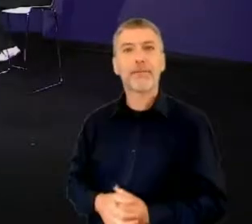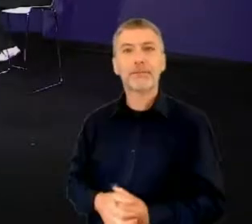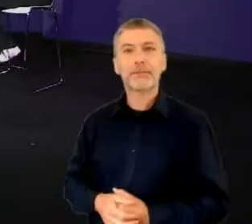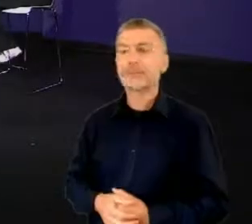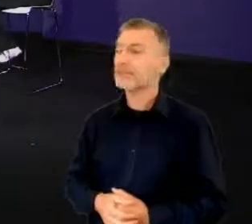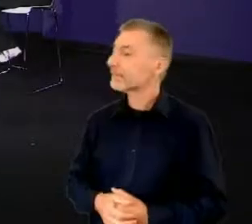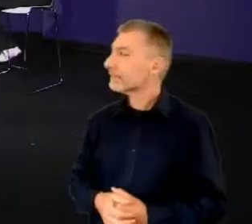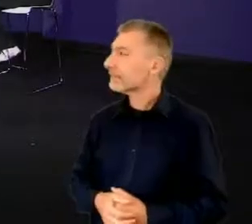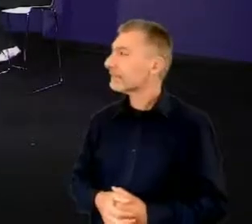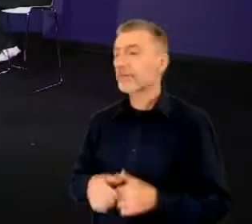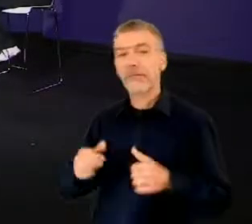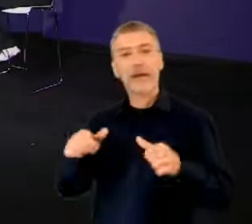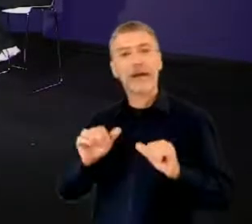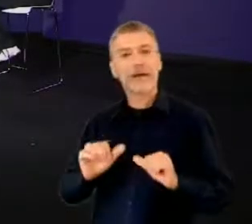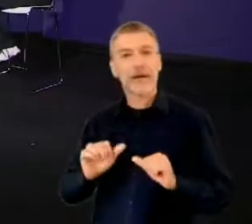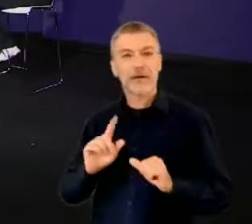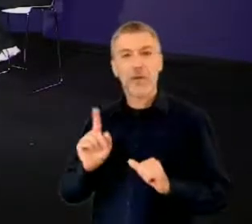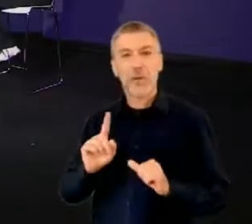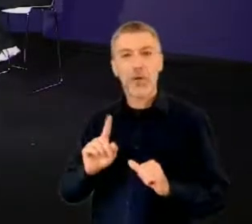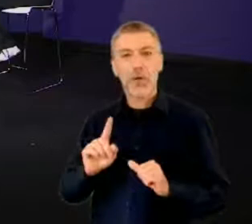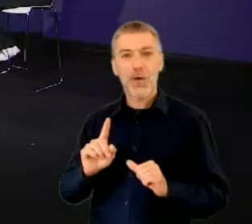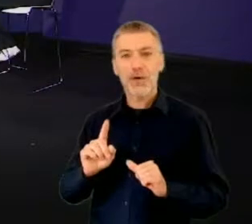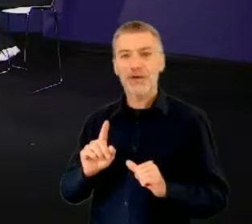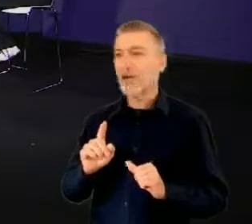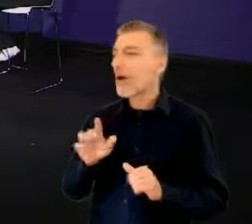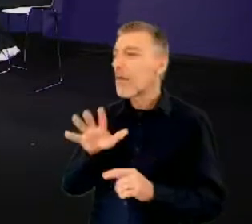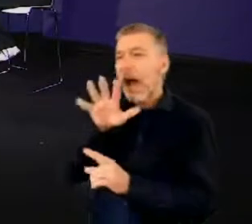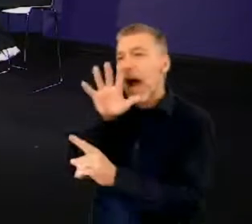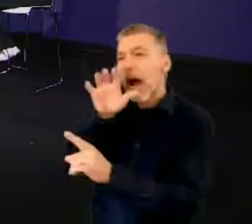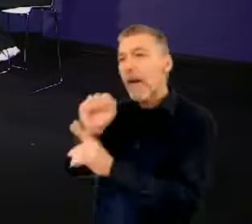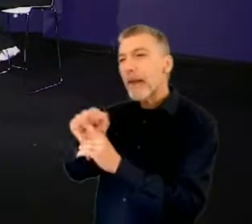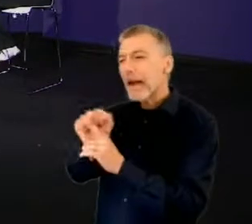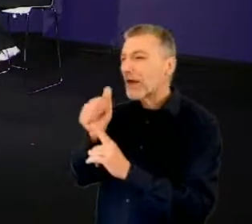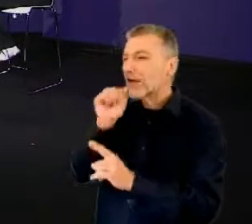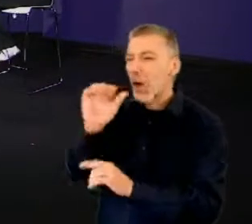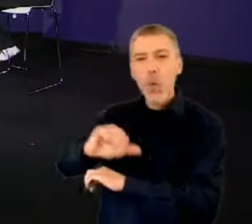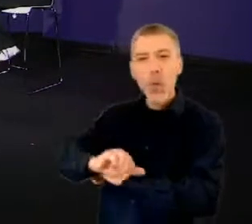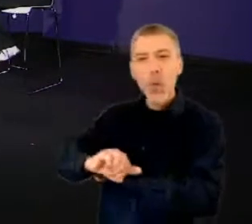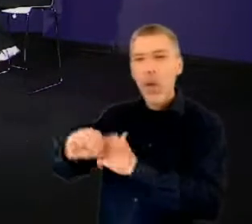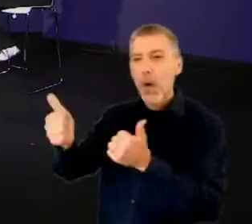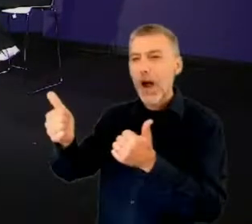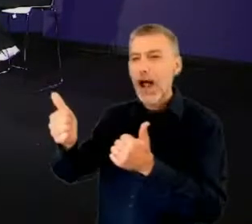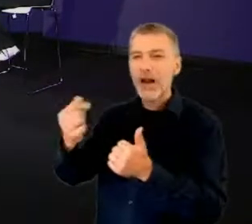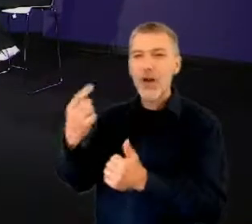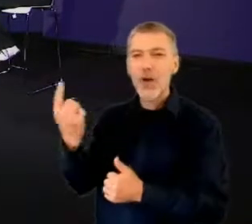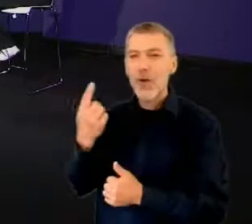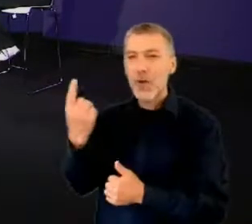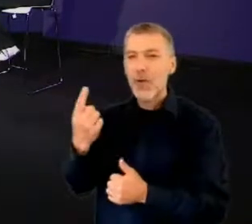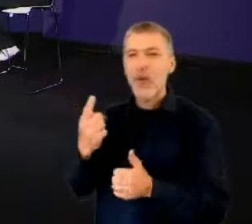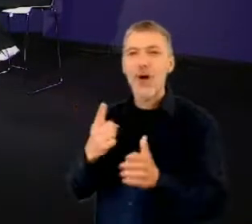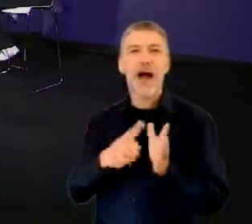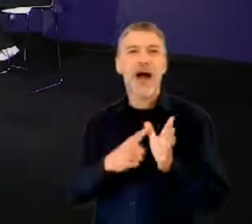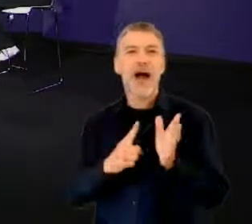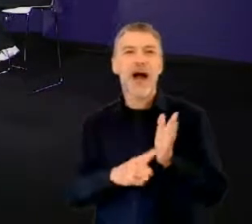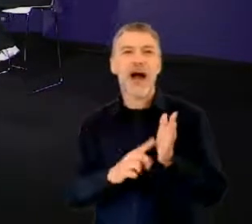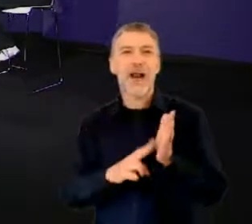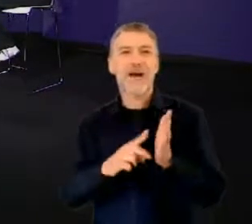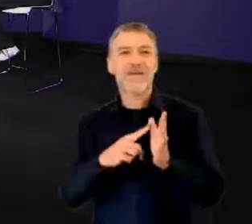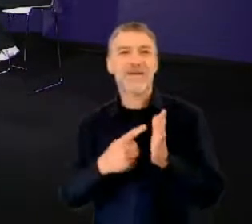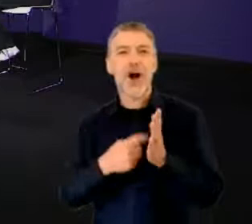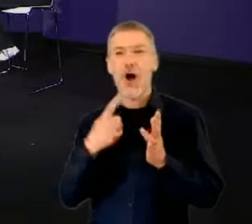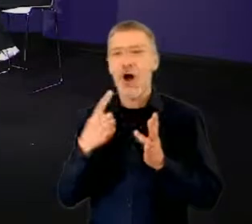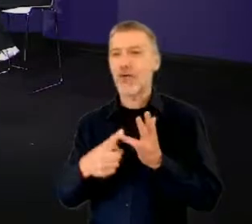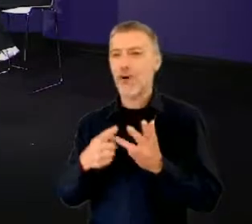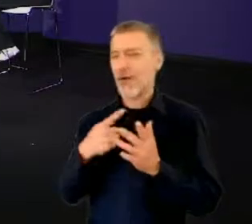old friend of mine now. Not picking any favourites, but Alvaro and I go way back. We've been doing Big Bang Fair, Meet the Future You for